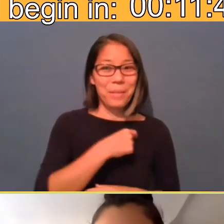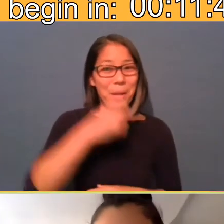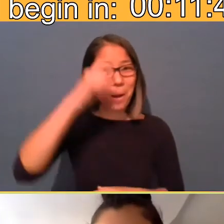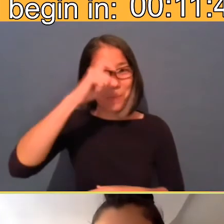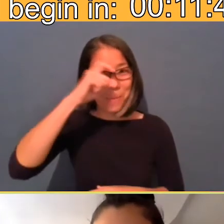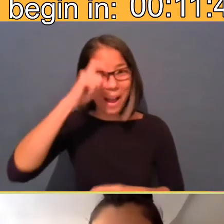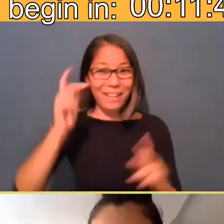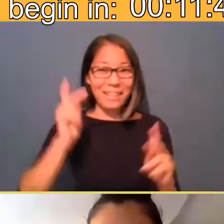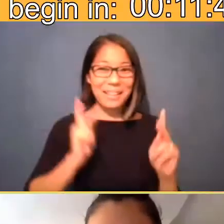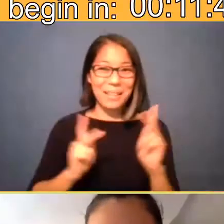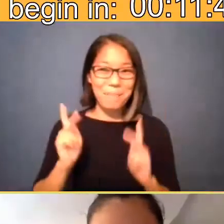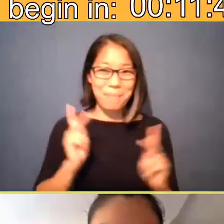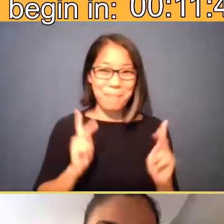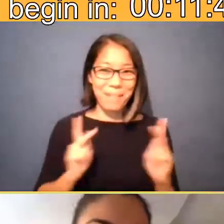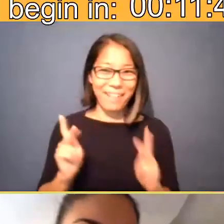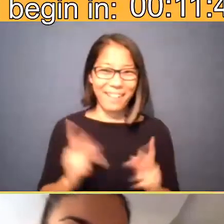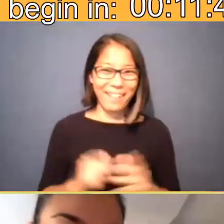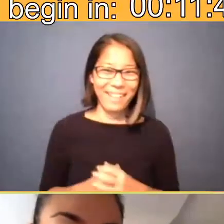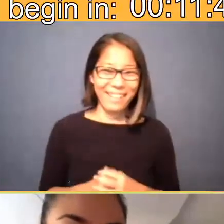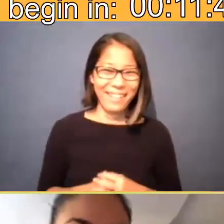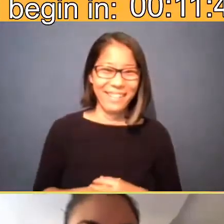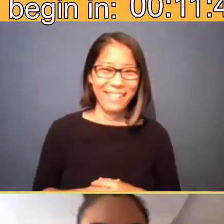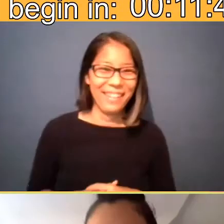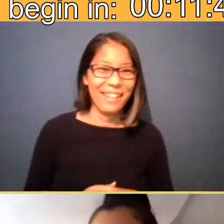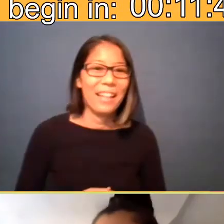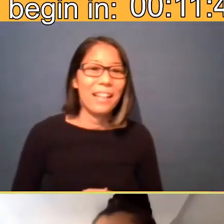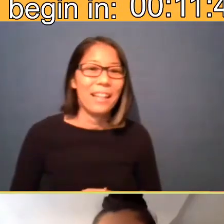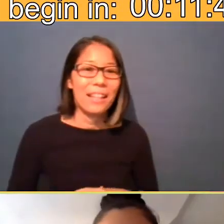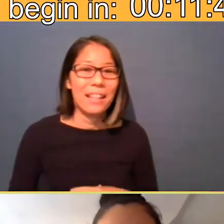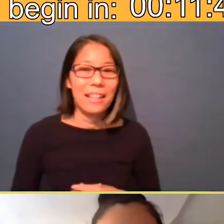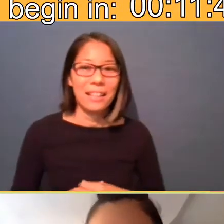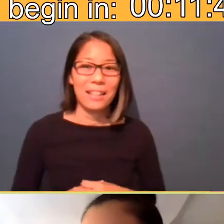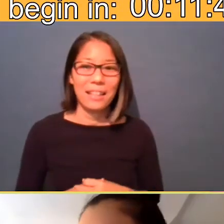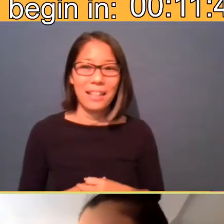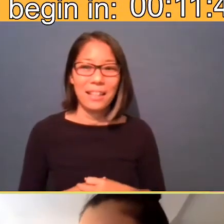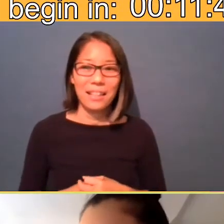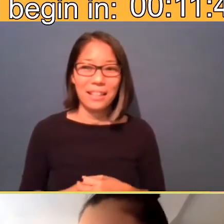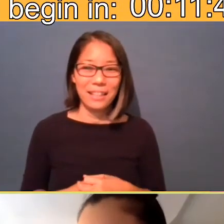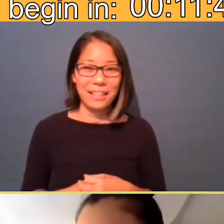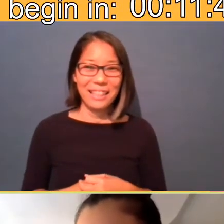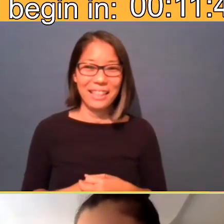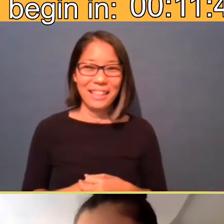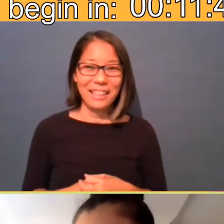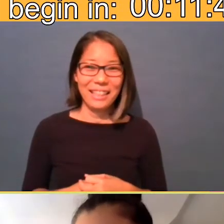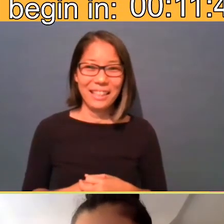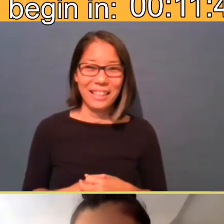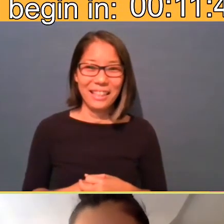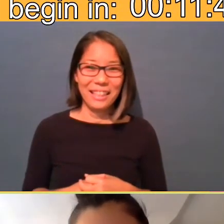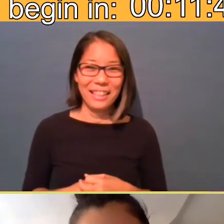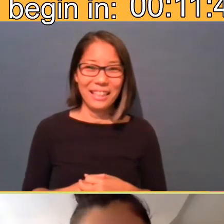Gracias, Vicky y Sharon. Es probablemente mejor yo hablar en inglés, lo siento.